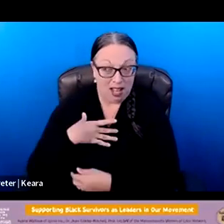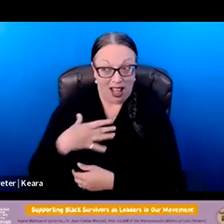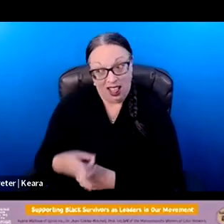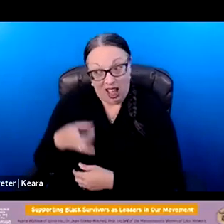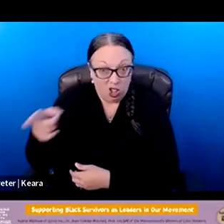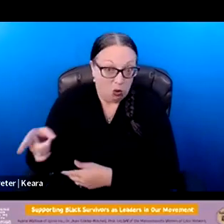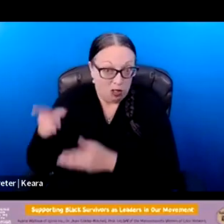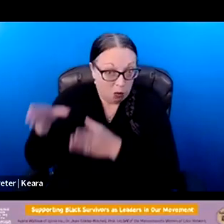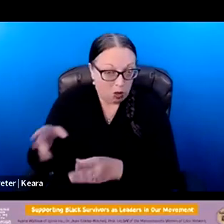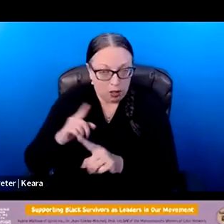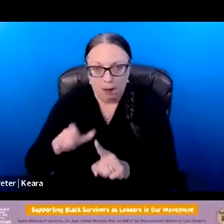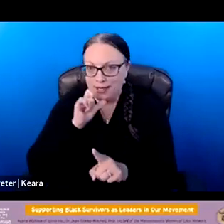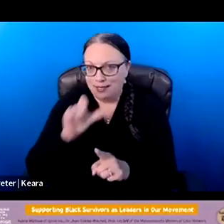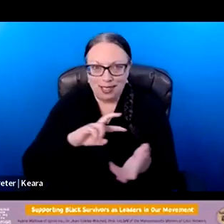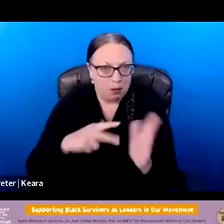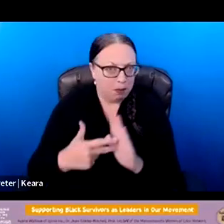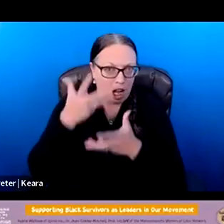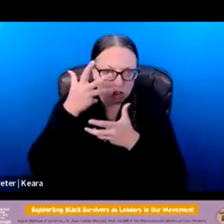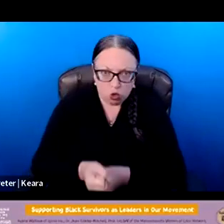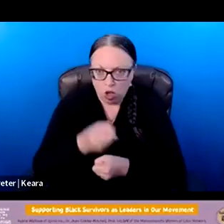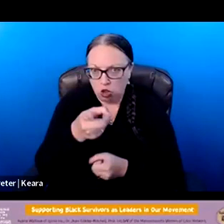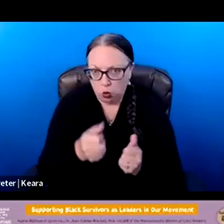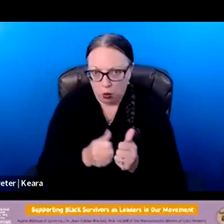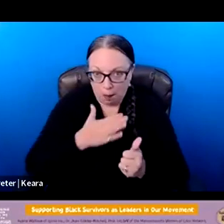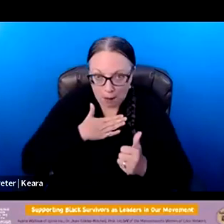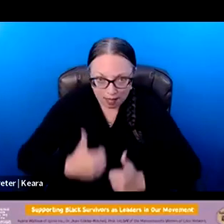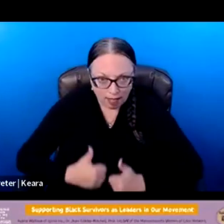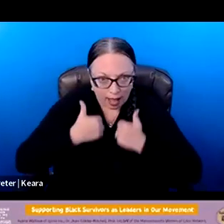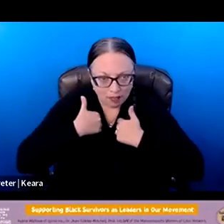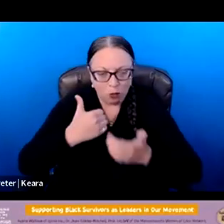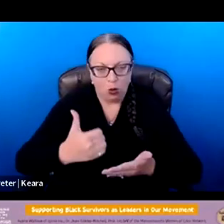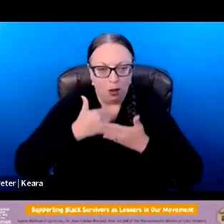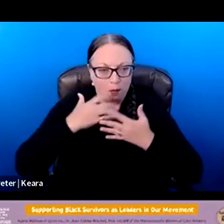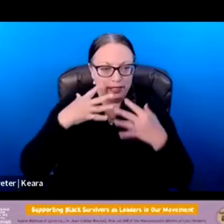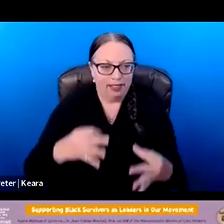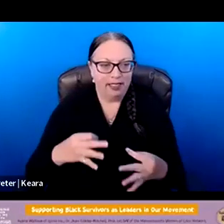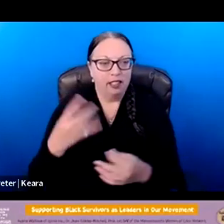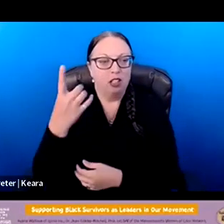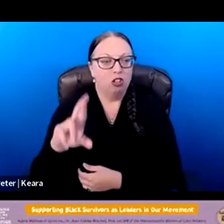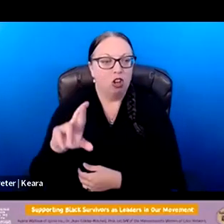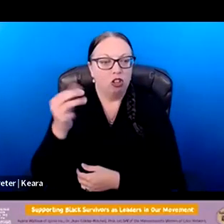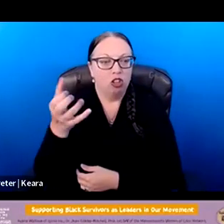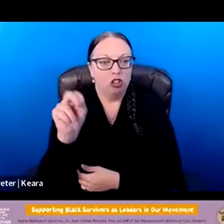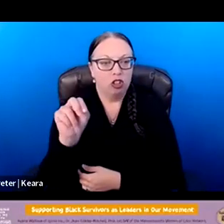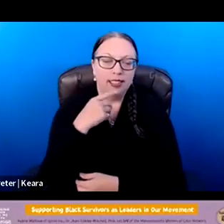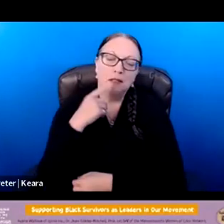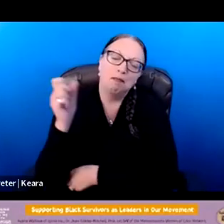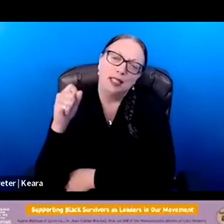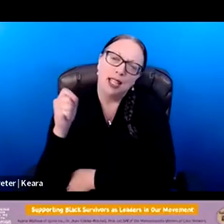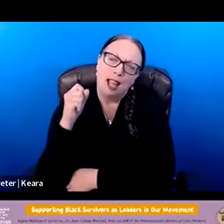life, right? Or trust you with helping me make decisions for myself. Dr. Jean? Yeah, I'm thinking about